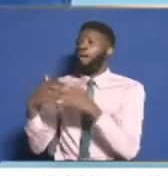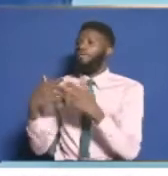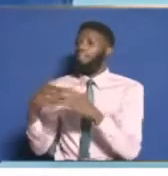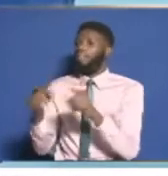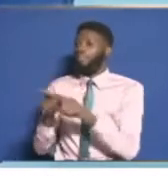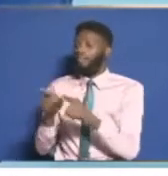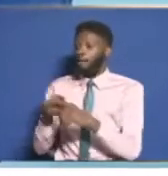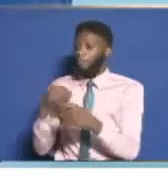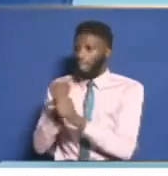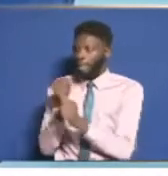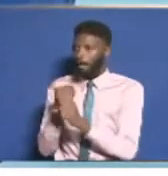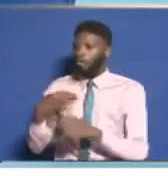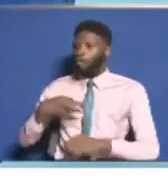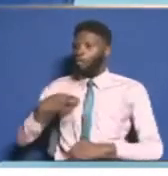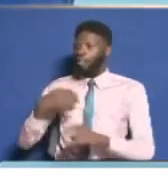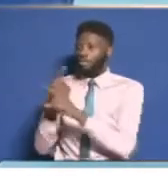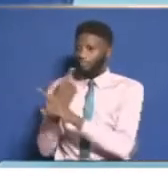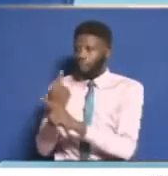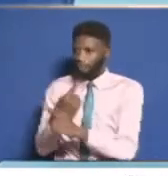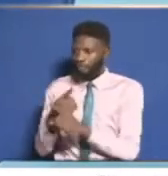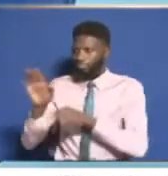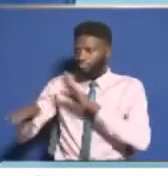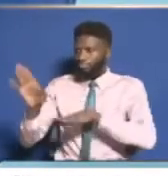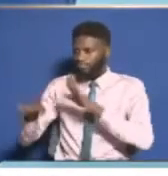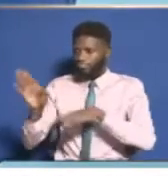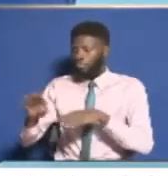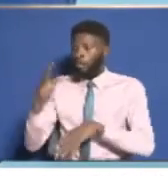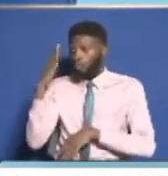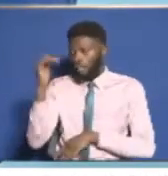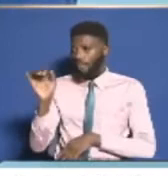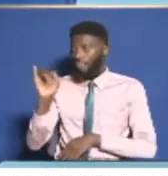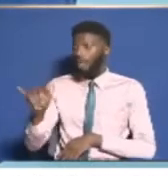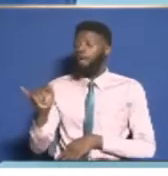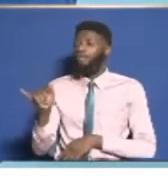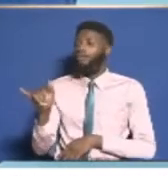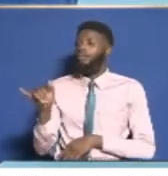of apparel of clothes or clothes, because